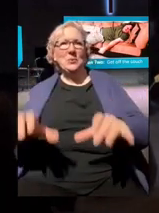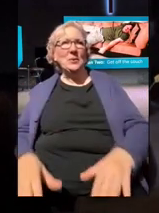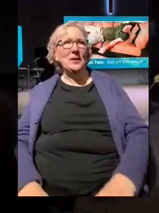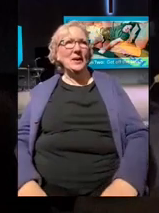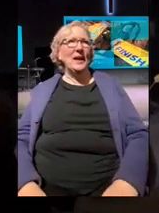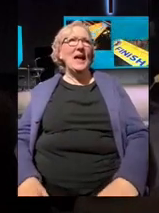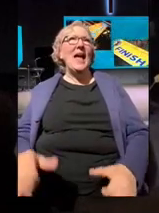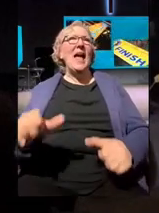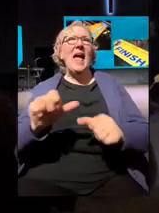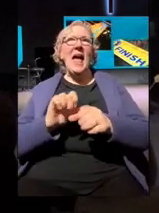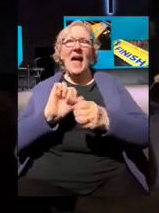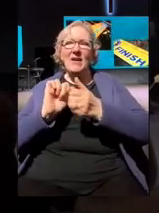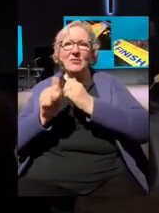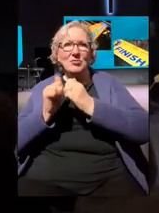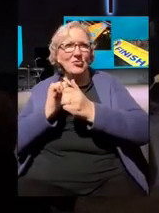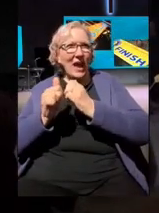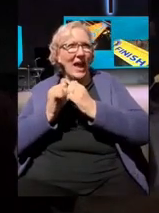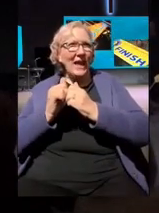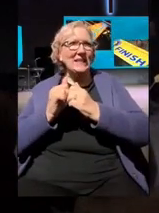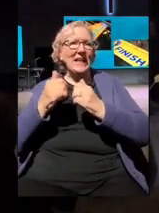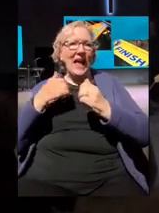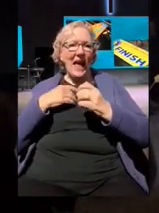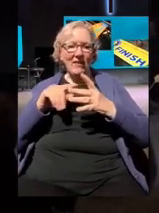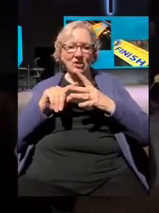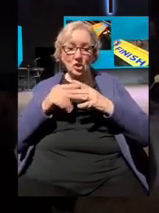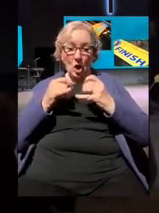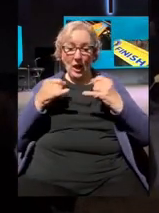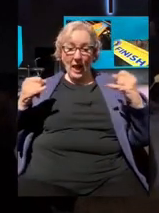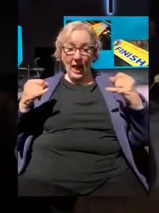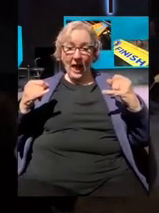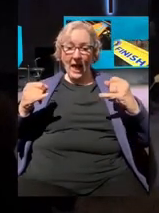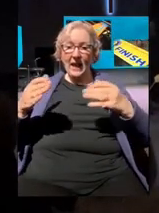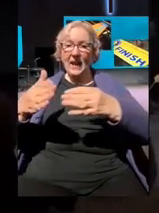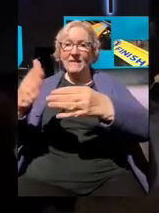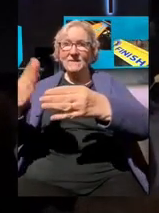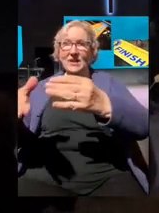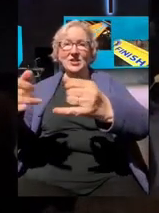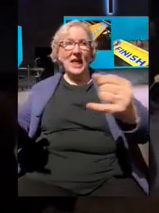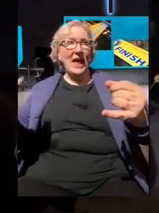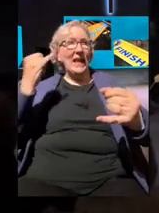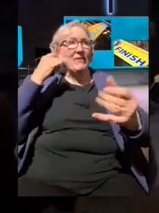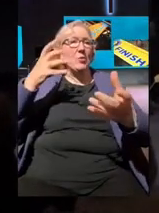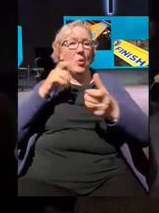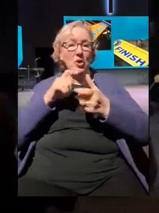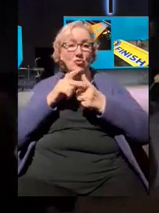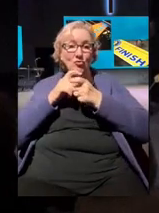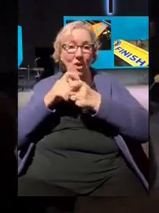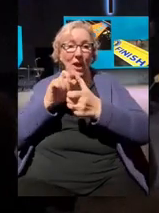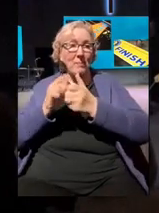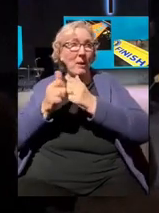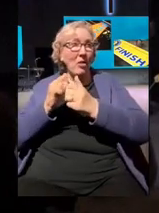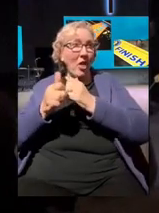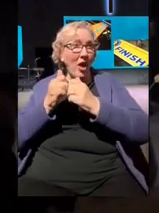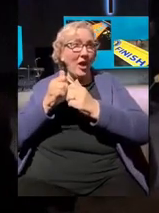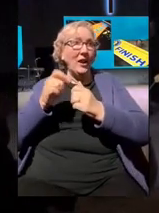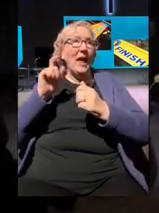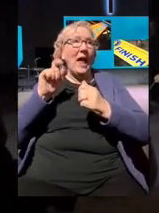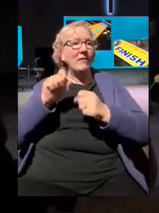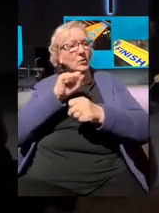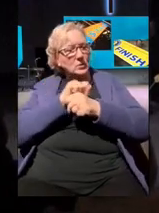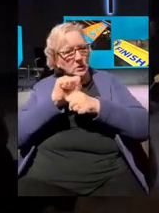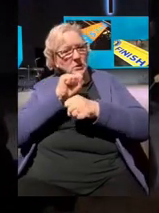Every race starts with a start line and a finish line. But if you want to run a marathon, you have to put a lot of work